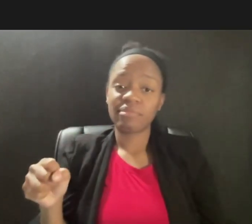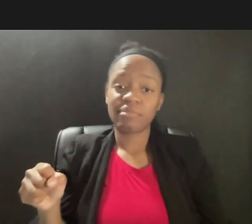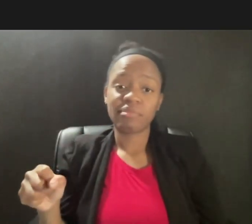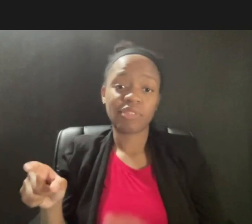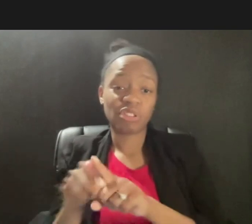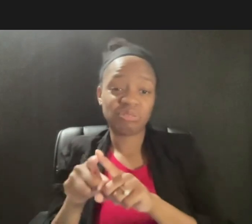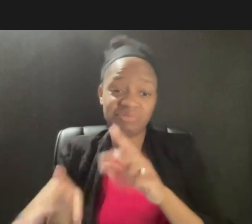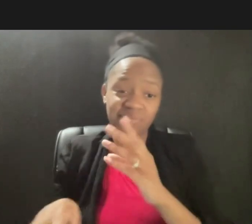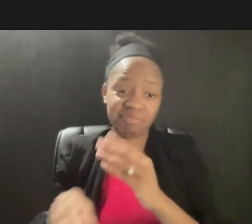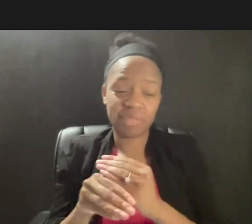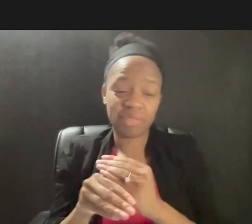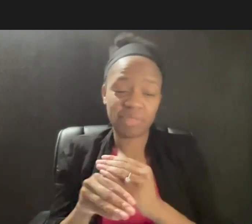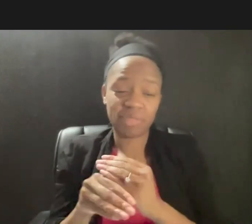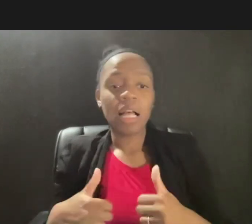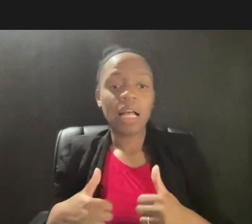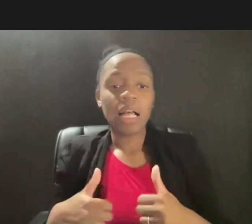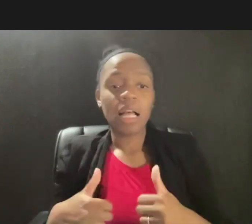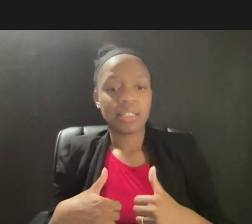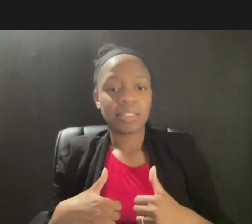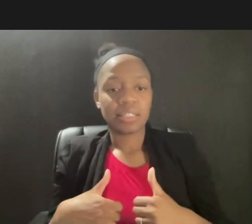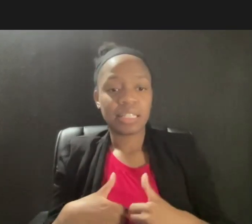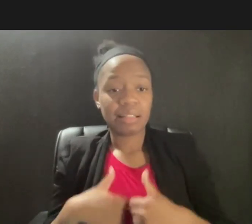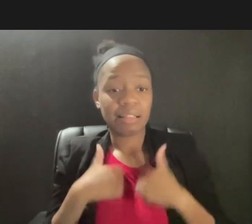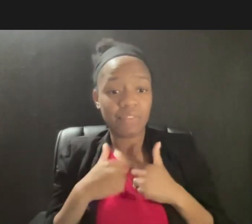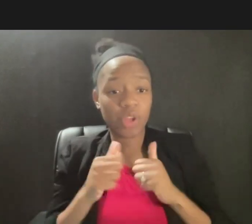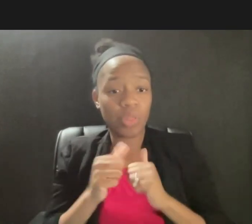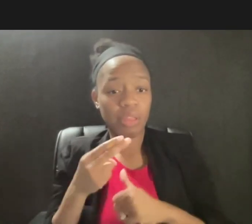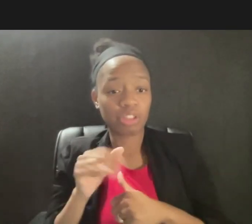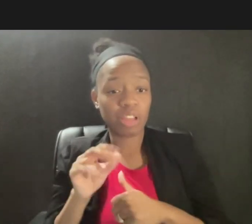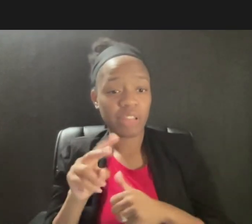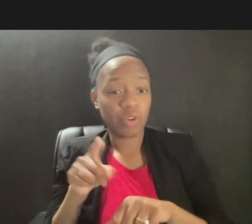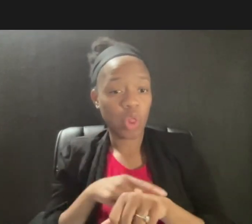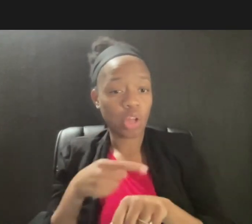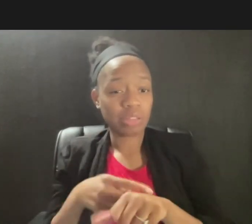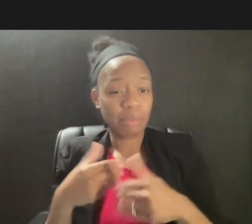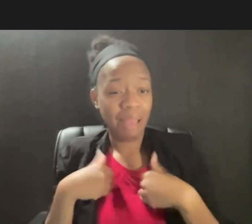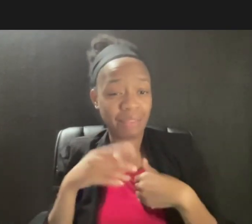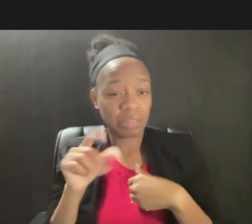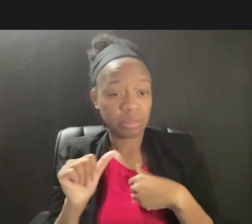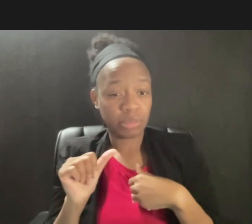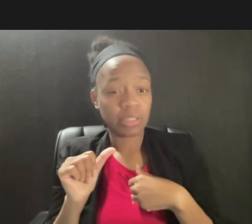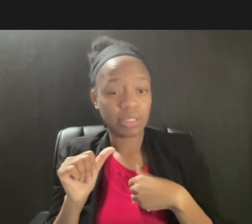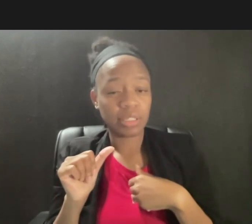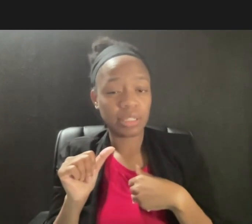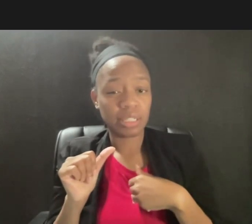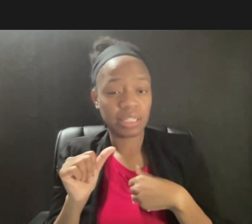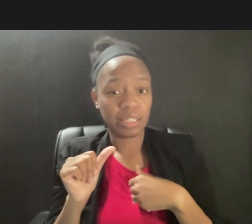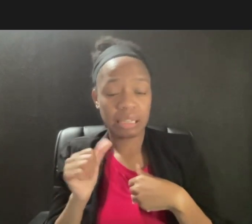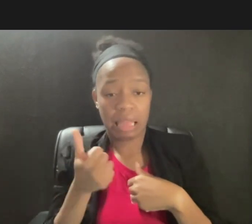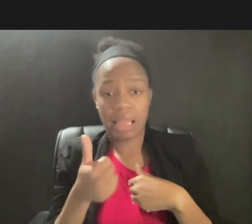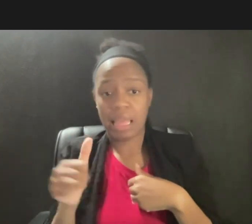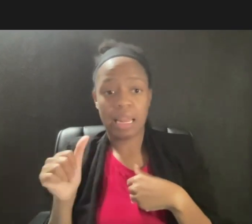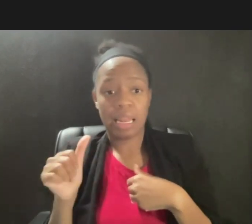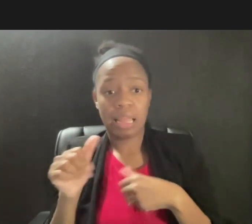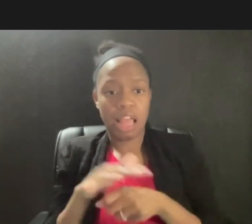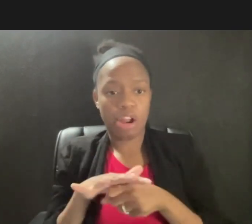living with HIV for a long time, having a disability in any area, I mean, New York City too